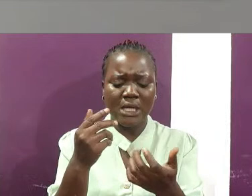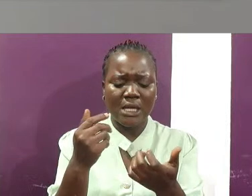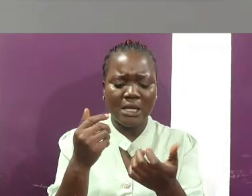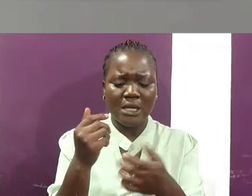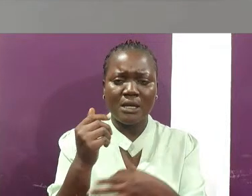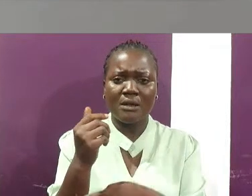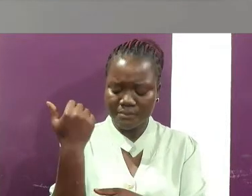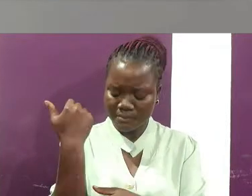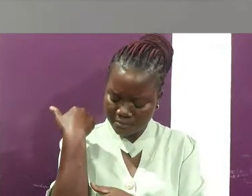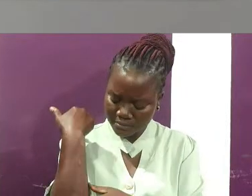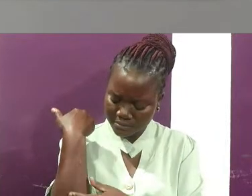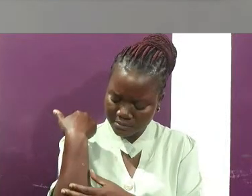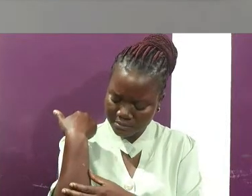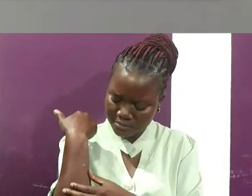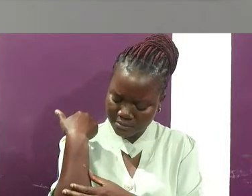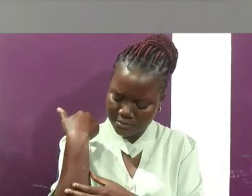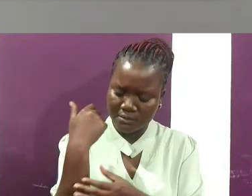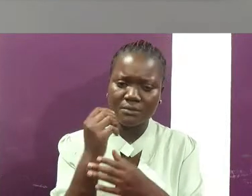preach.